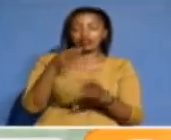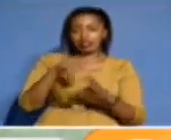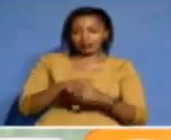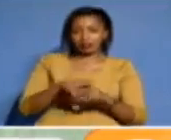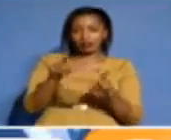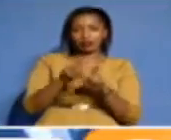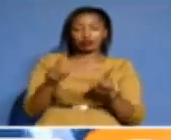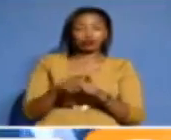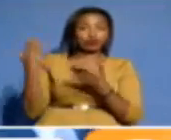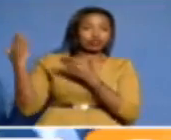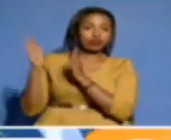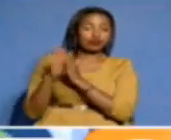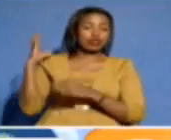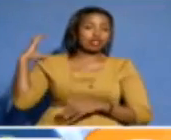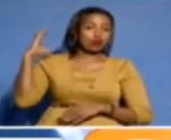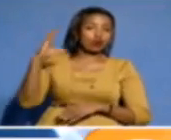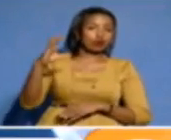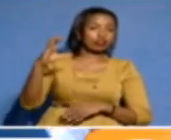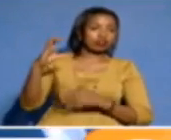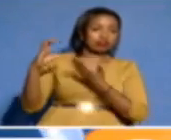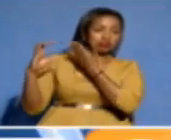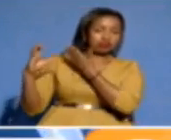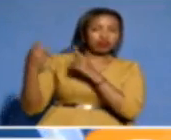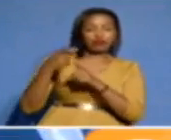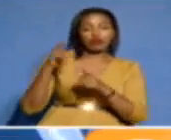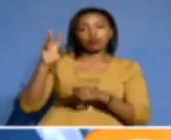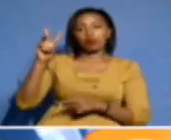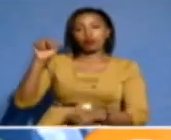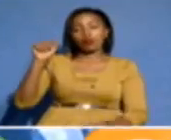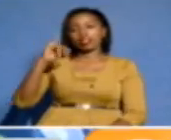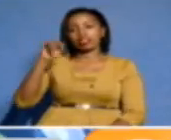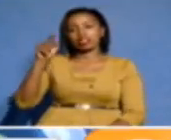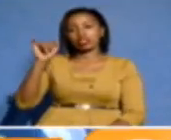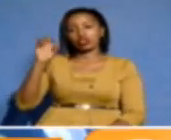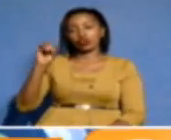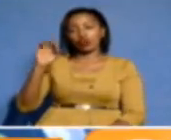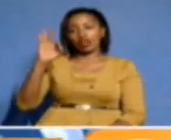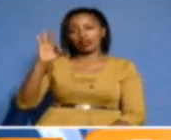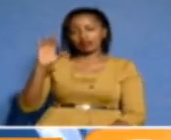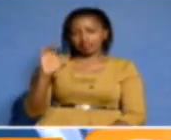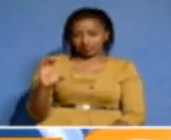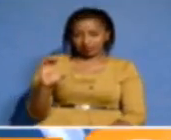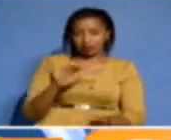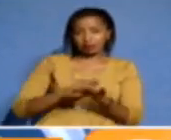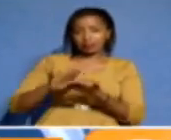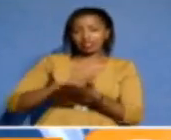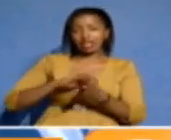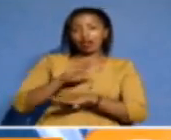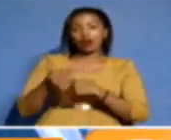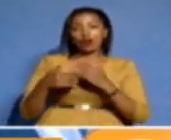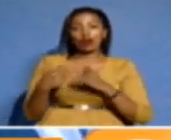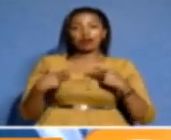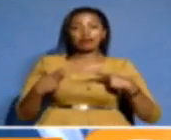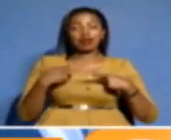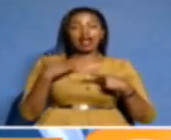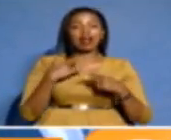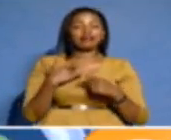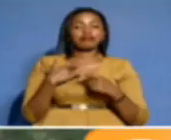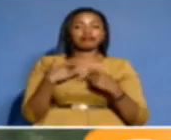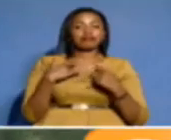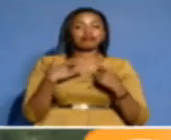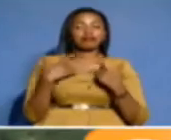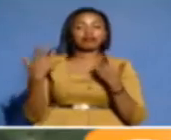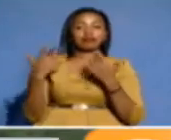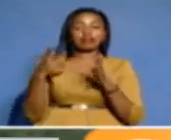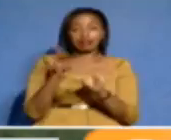snapped up coach Frank Ona from Kwazito FC. From the region, basically everybody has basically done their national team jersey, and